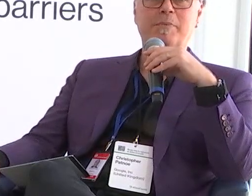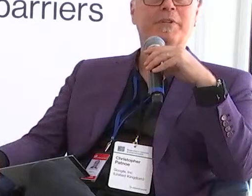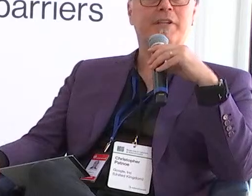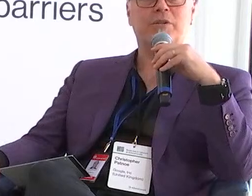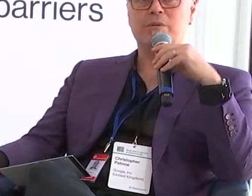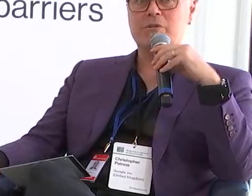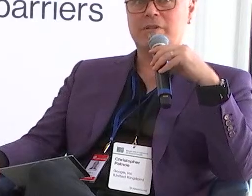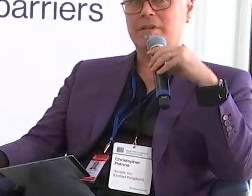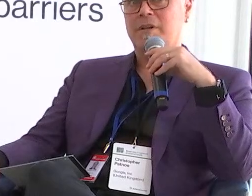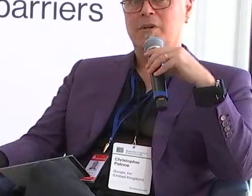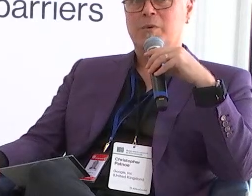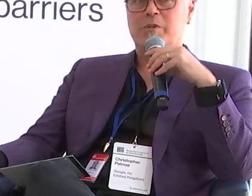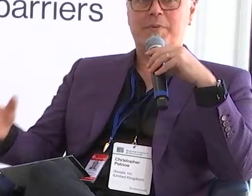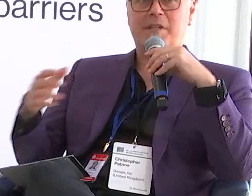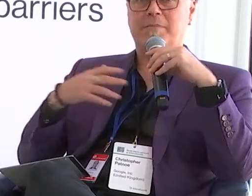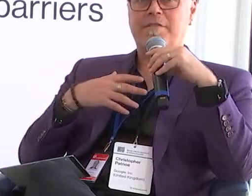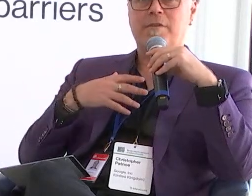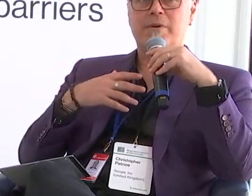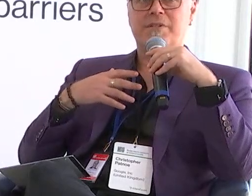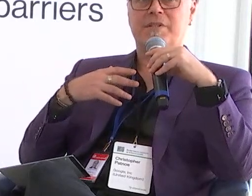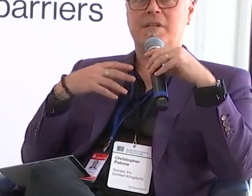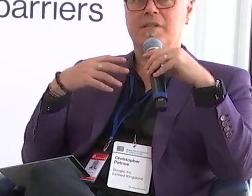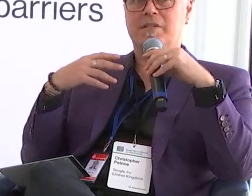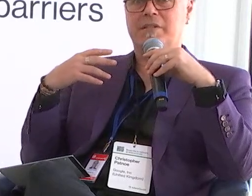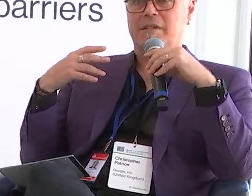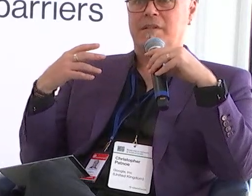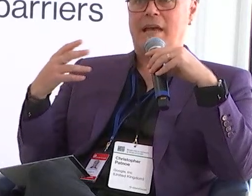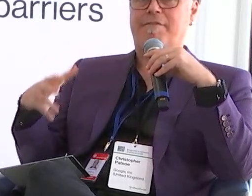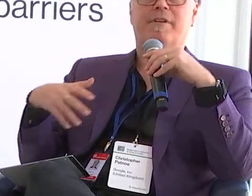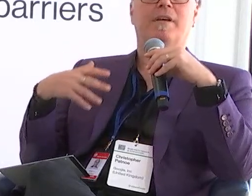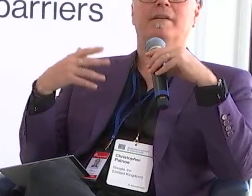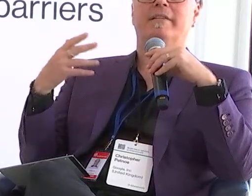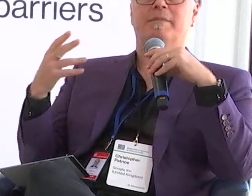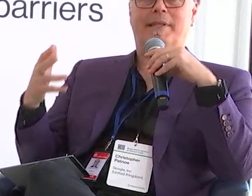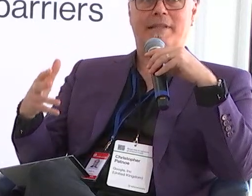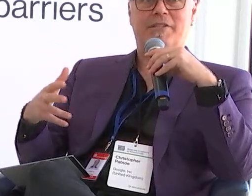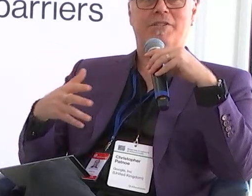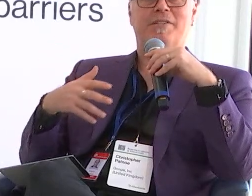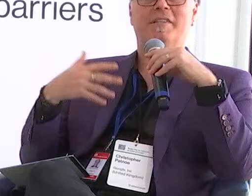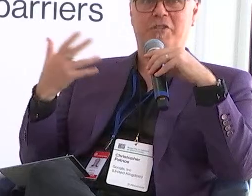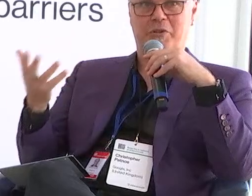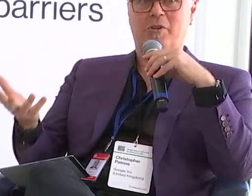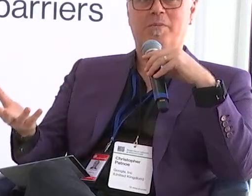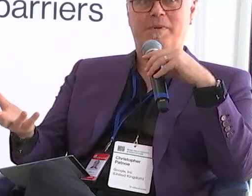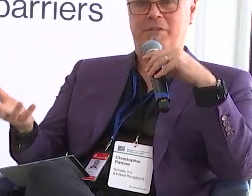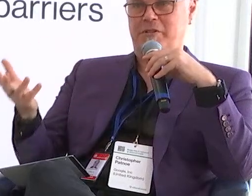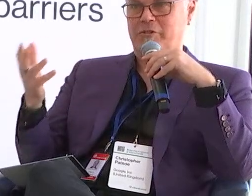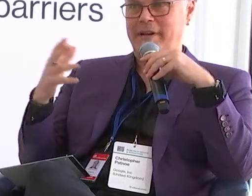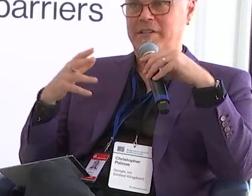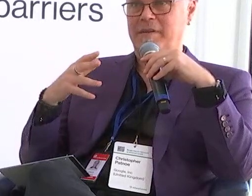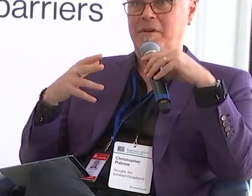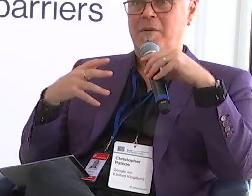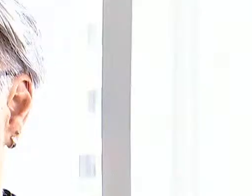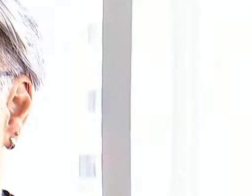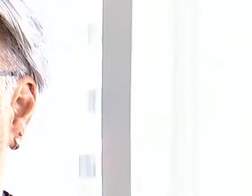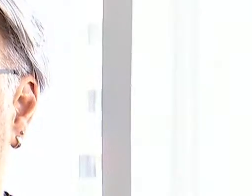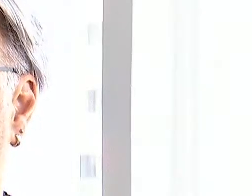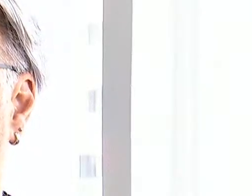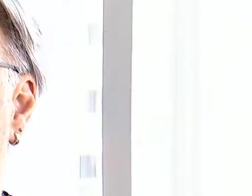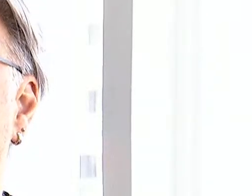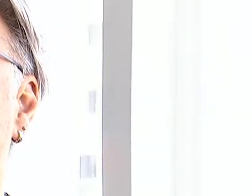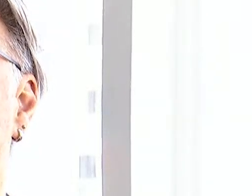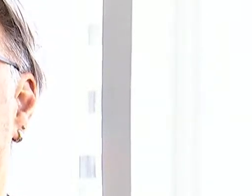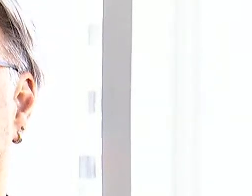and Disability Inclusion, which means my focus is Africa, it's the Middle East, it's Europe, and trying to bring